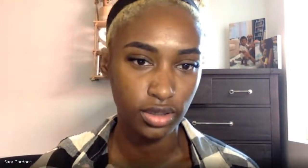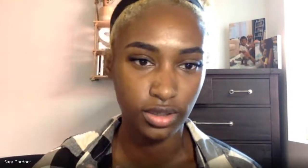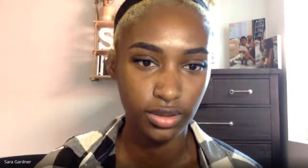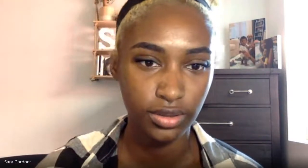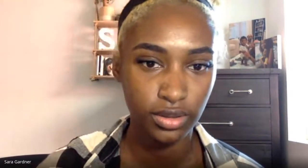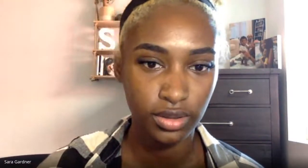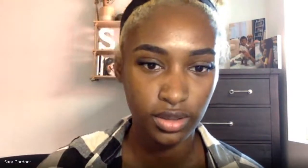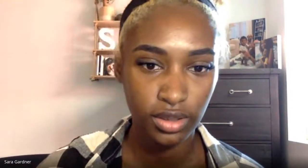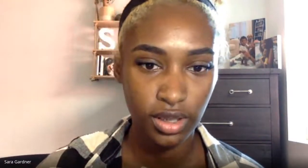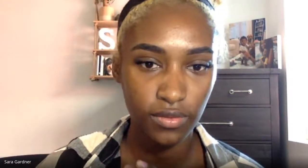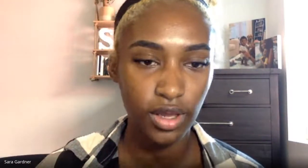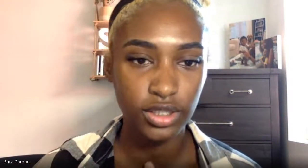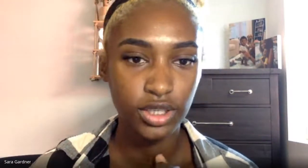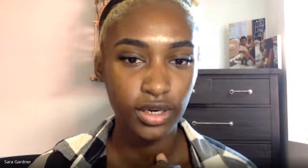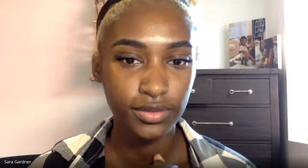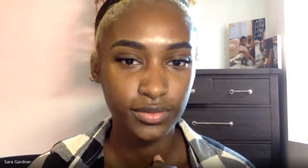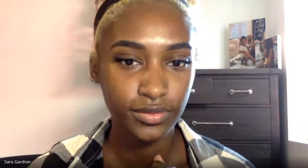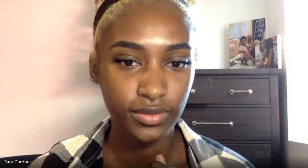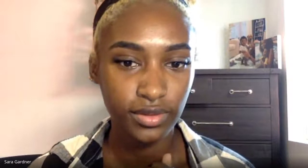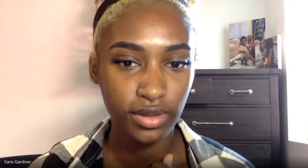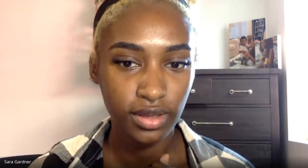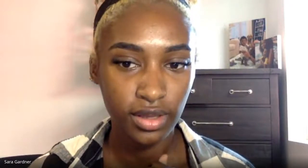country? If you'd like to share.